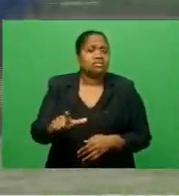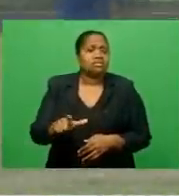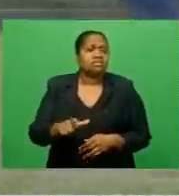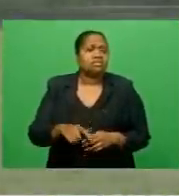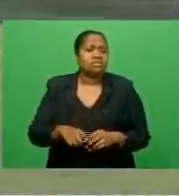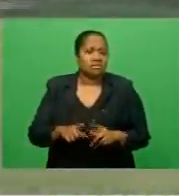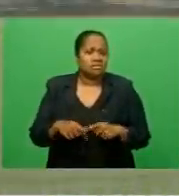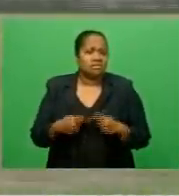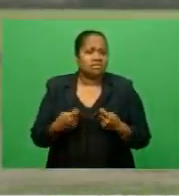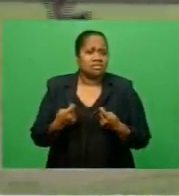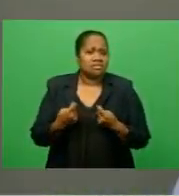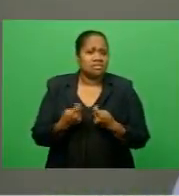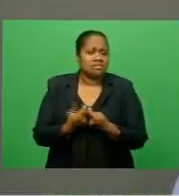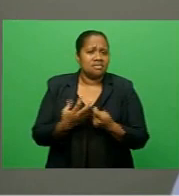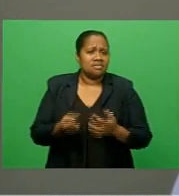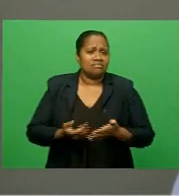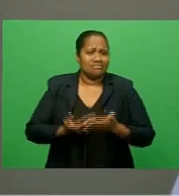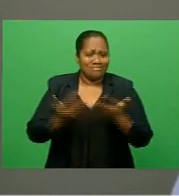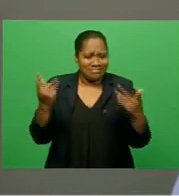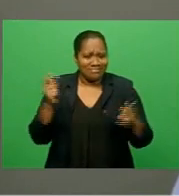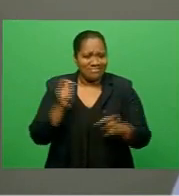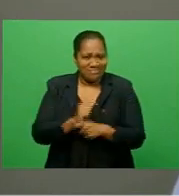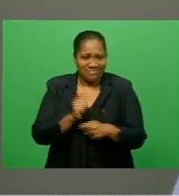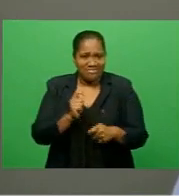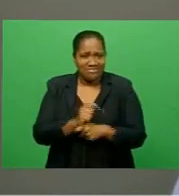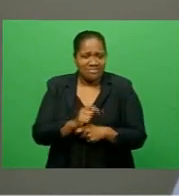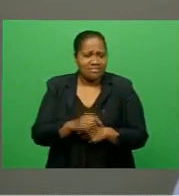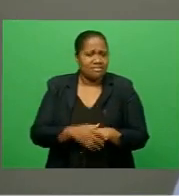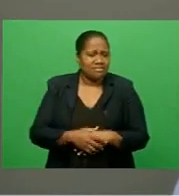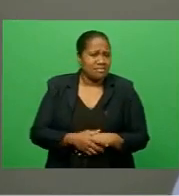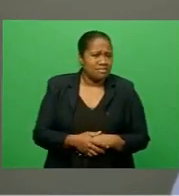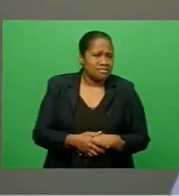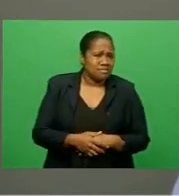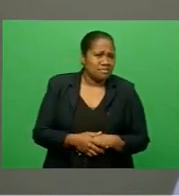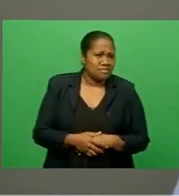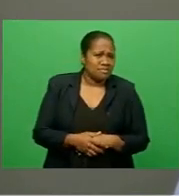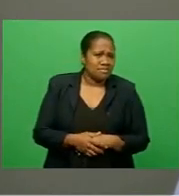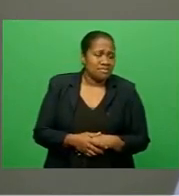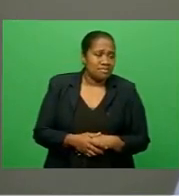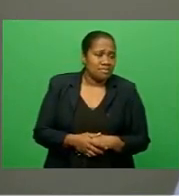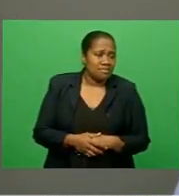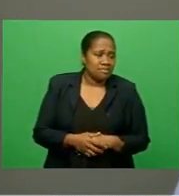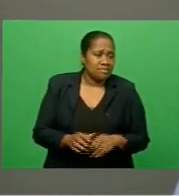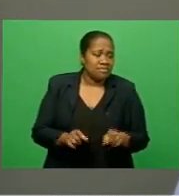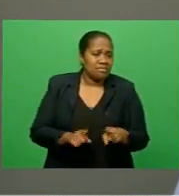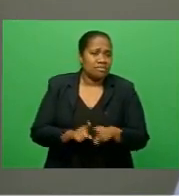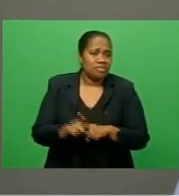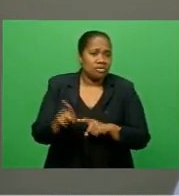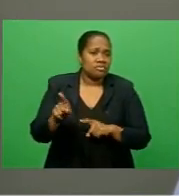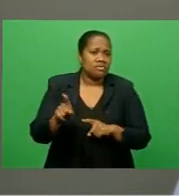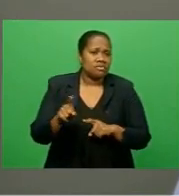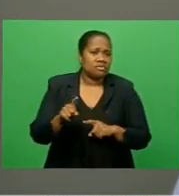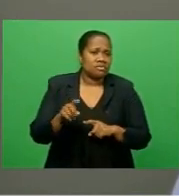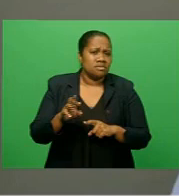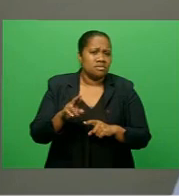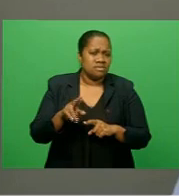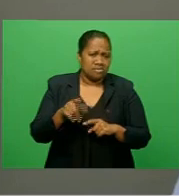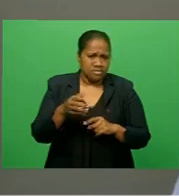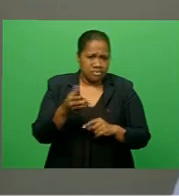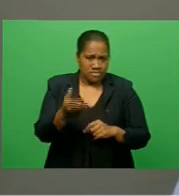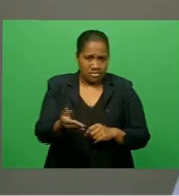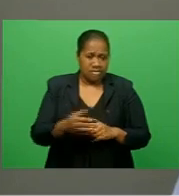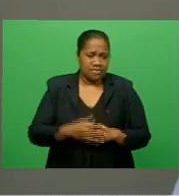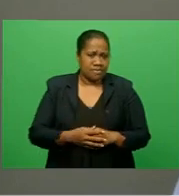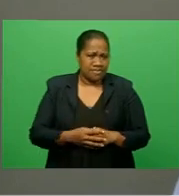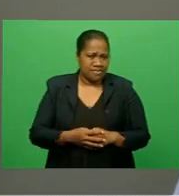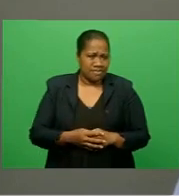for any of the teams. I think because in Lambasa, I think mostly the crowd support is mostly for Lambasa, and it's hardly you can see any other